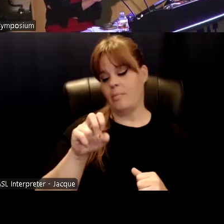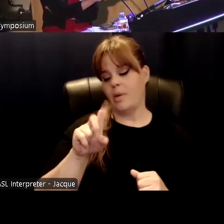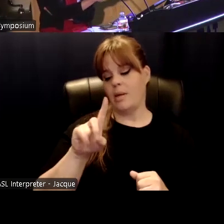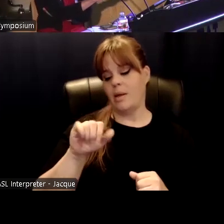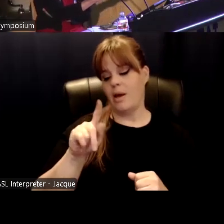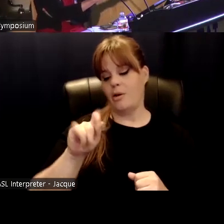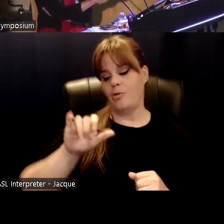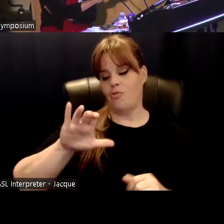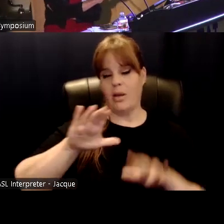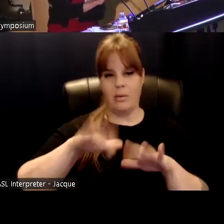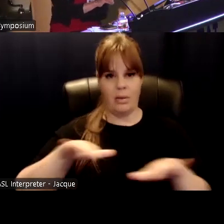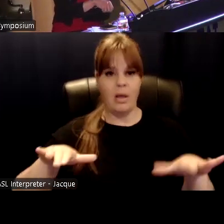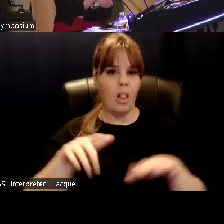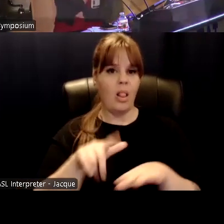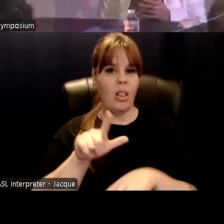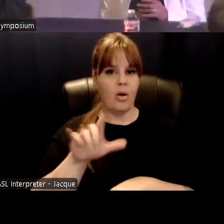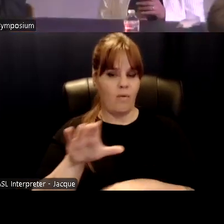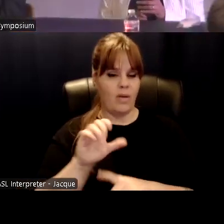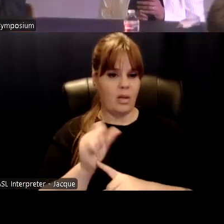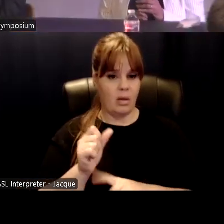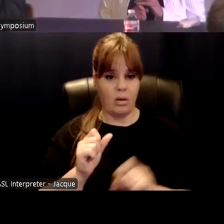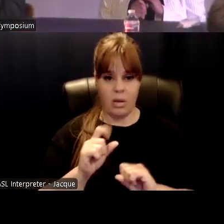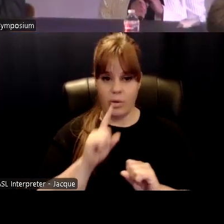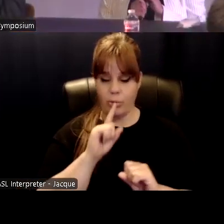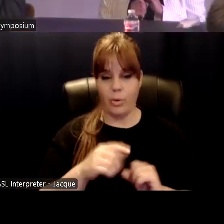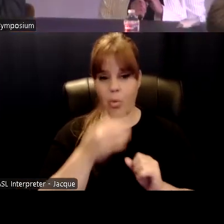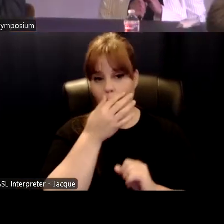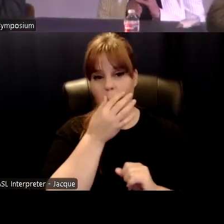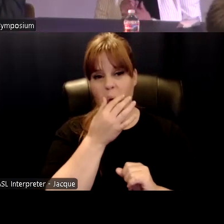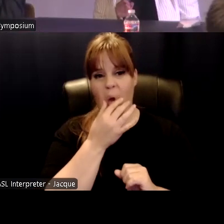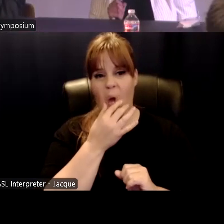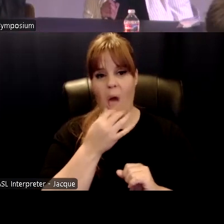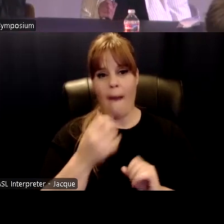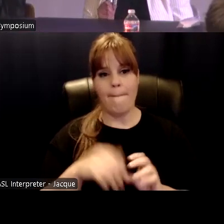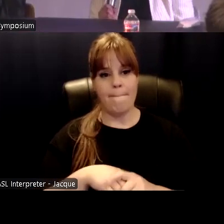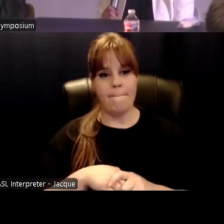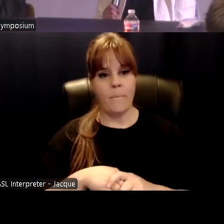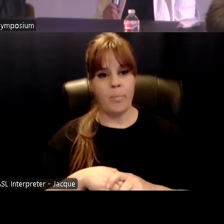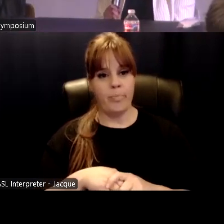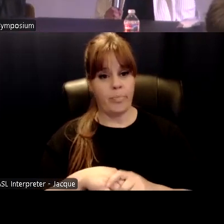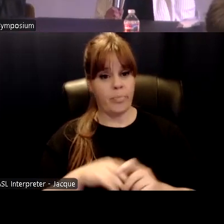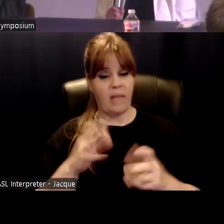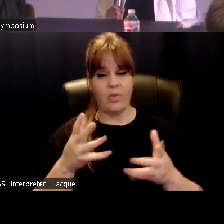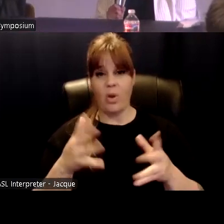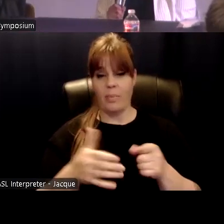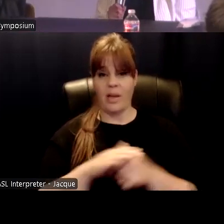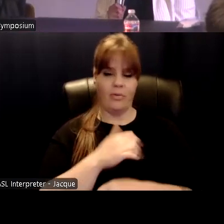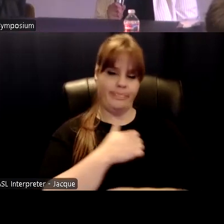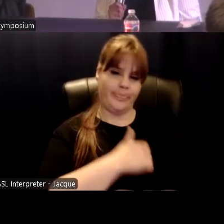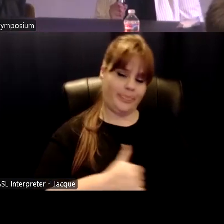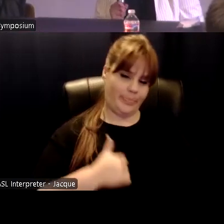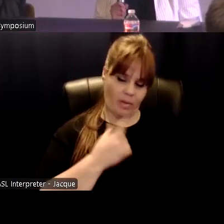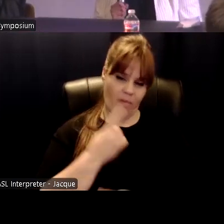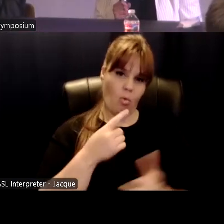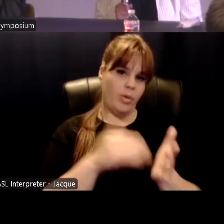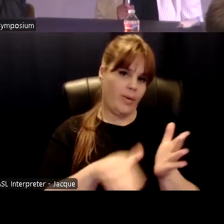may be beneficial? Yeah, absolutely. If this has already been covered, I apologize for the